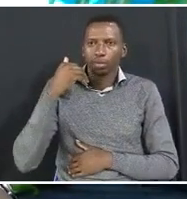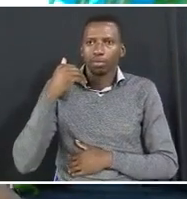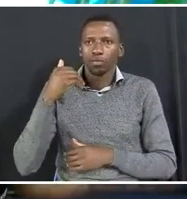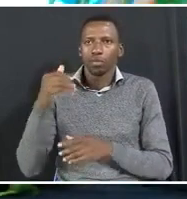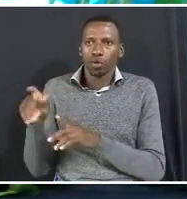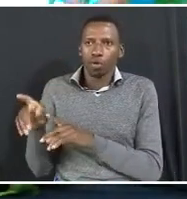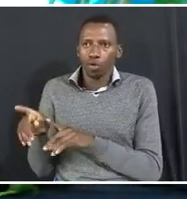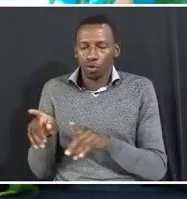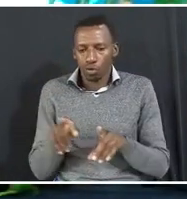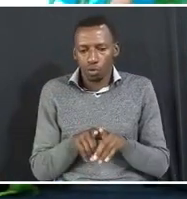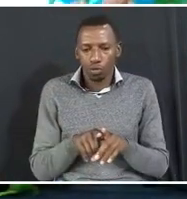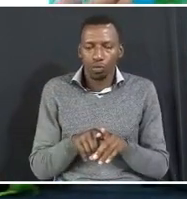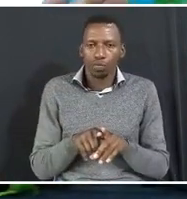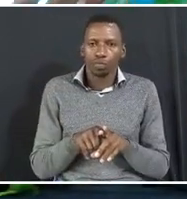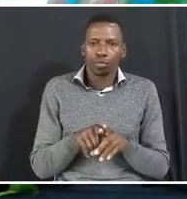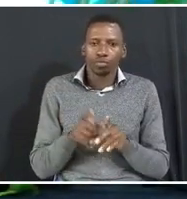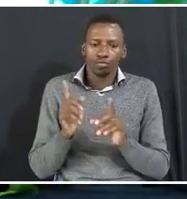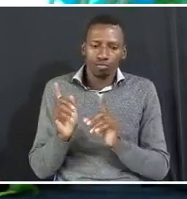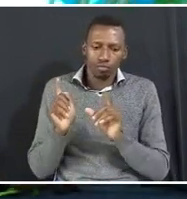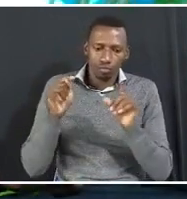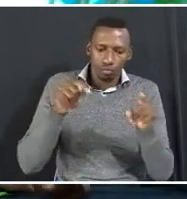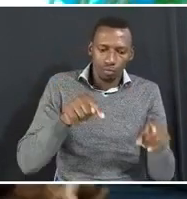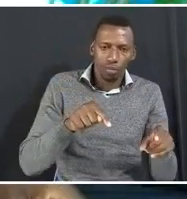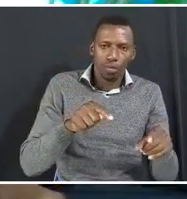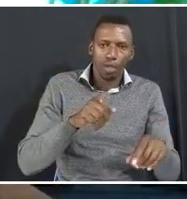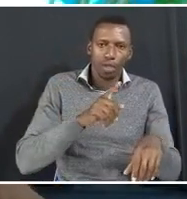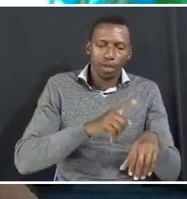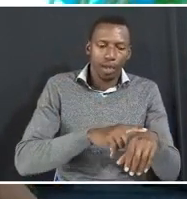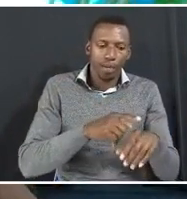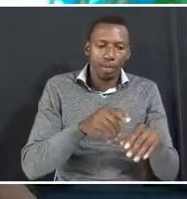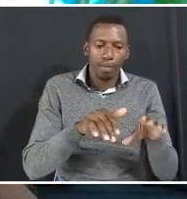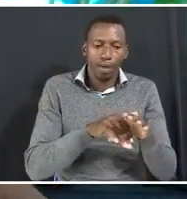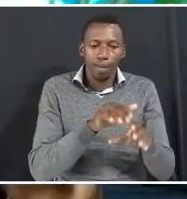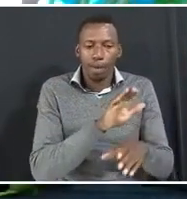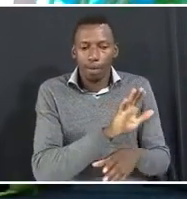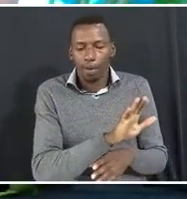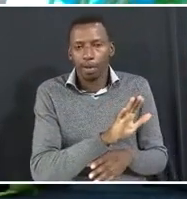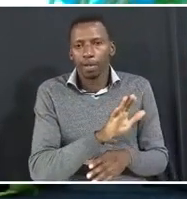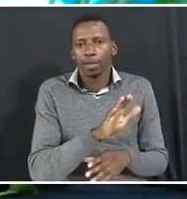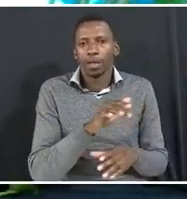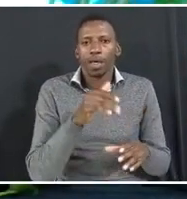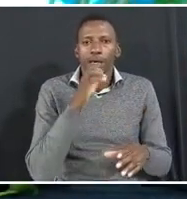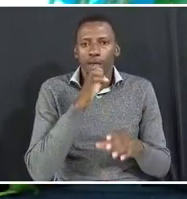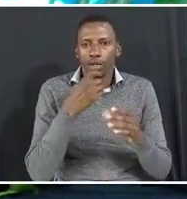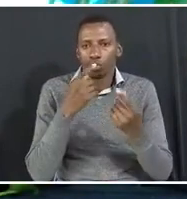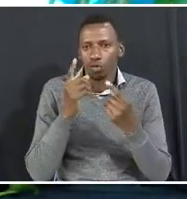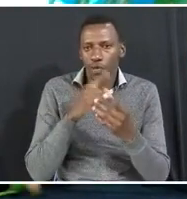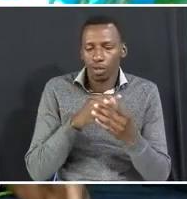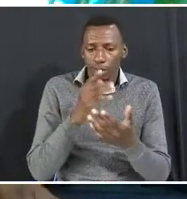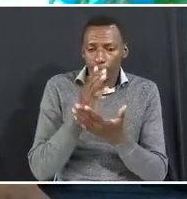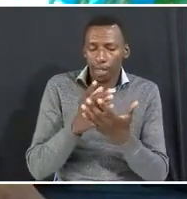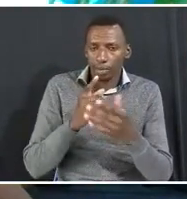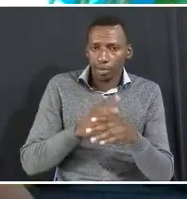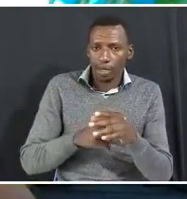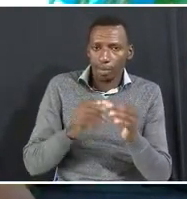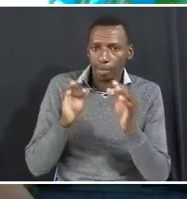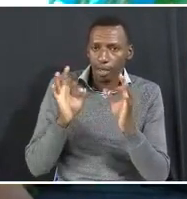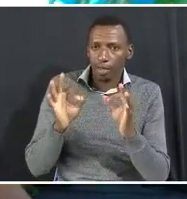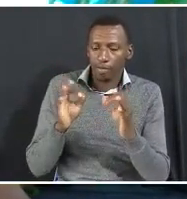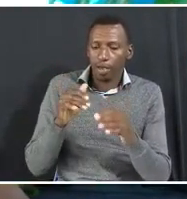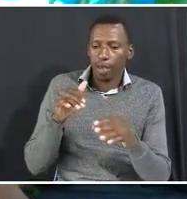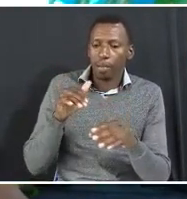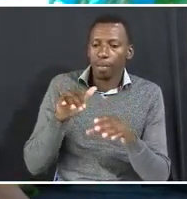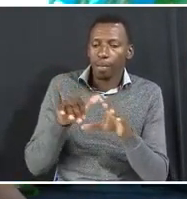where those members that my elder has mentioned, sometimes when a member is